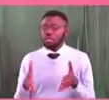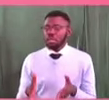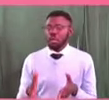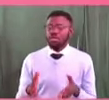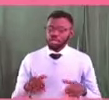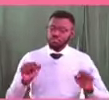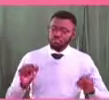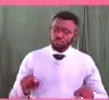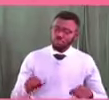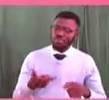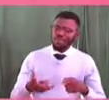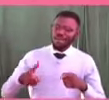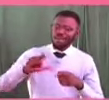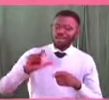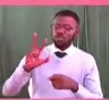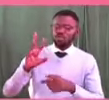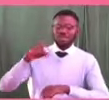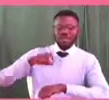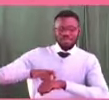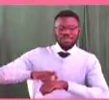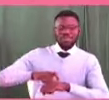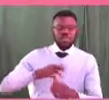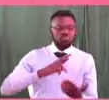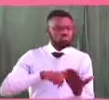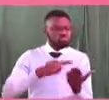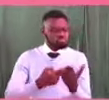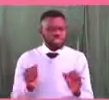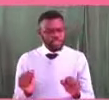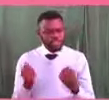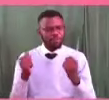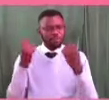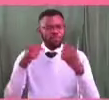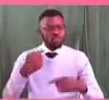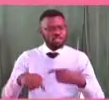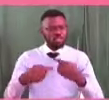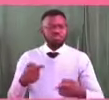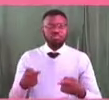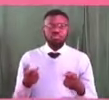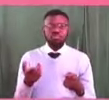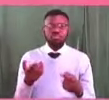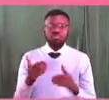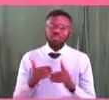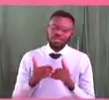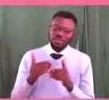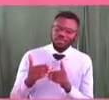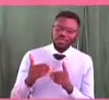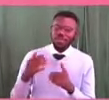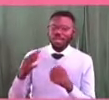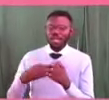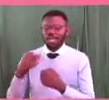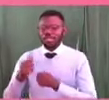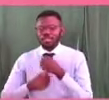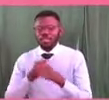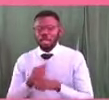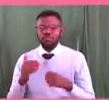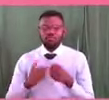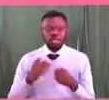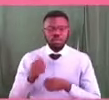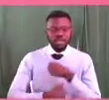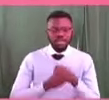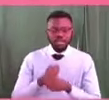to double the resources we have as savings in the next 8 or 9 years, to double what we have